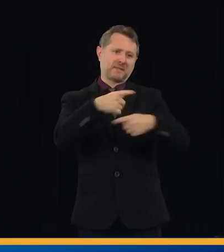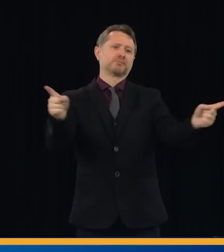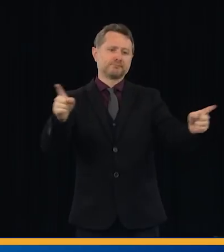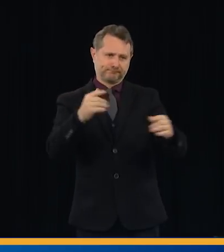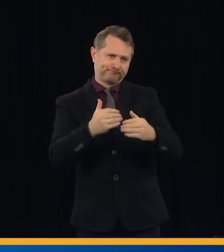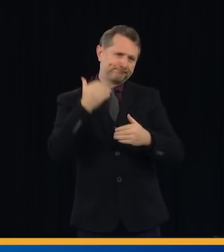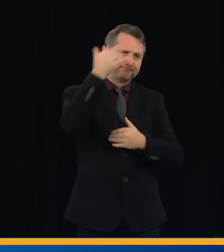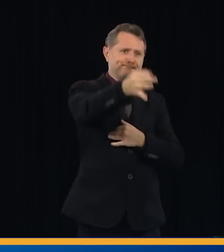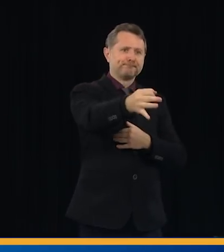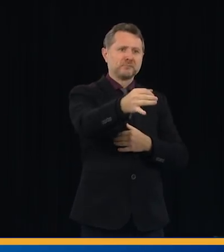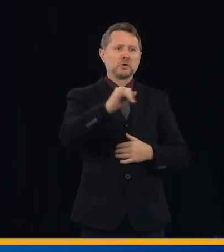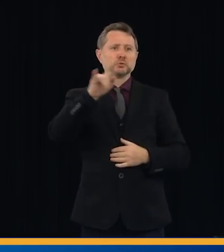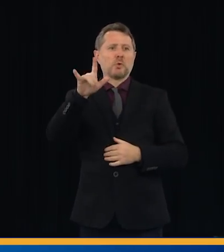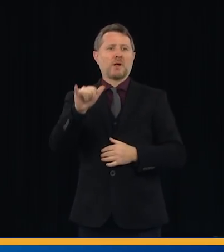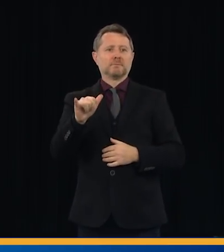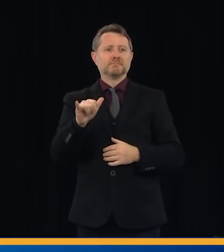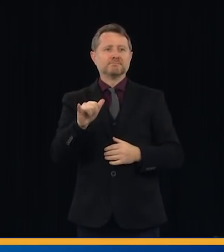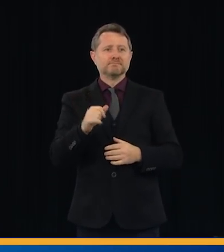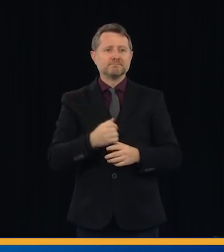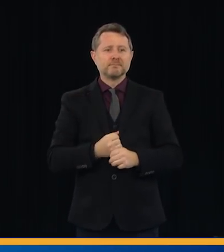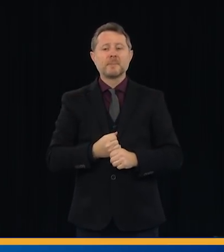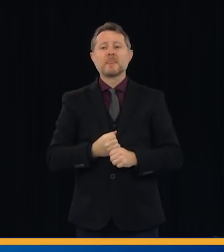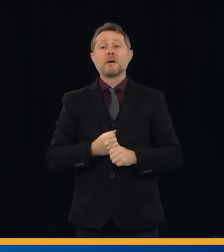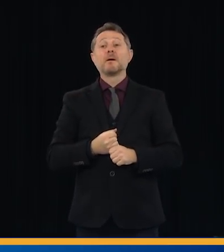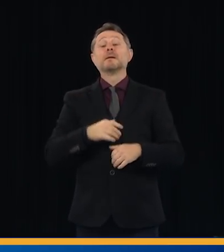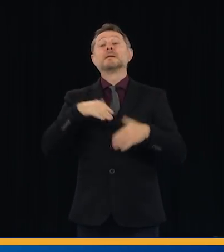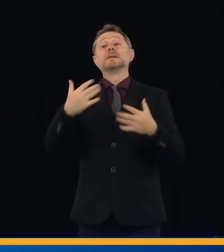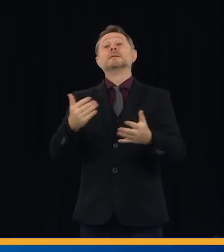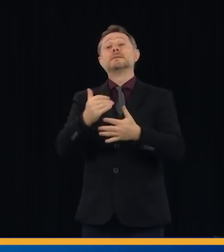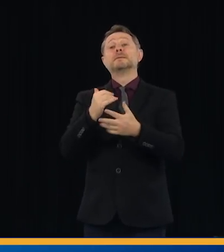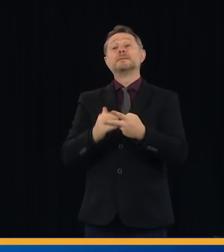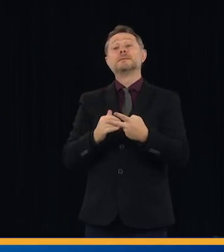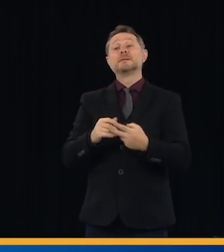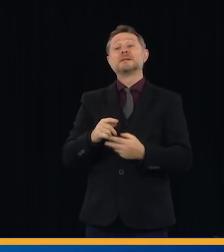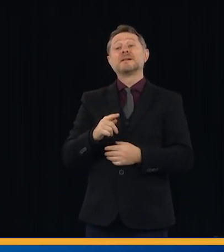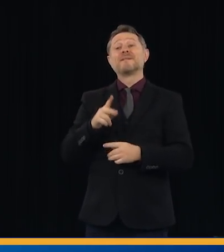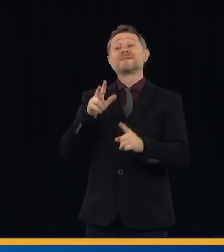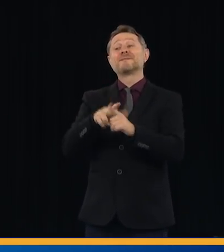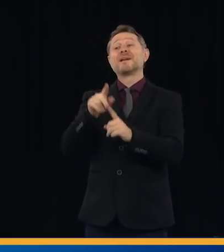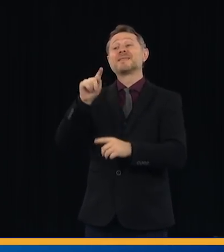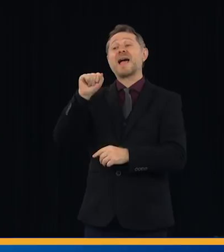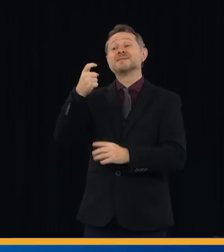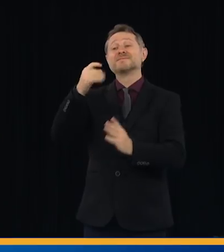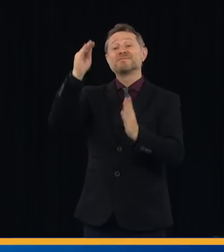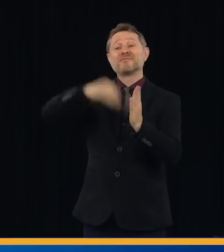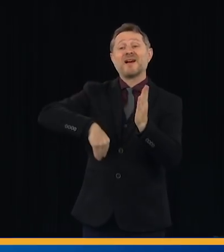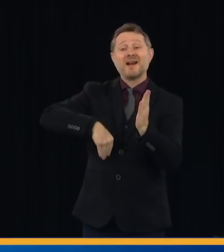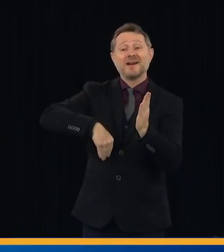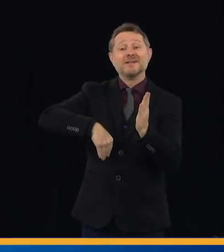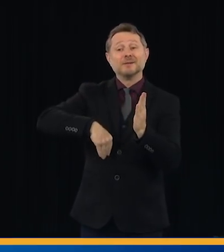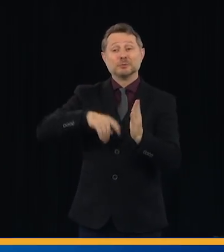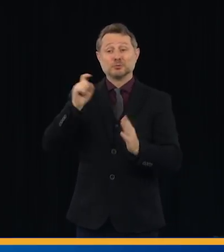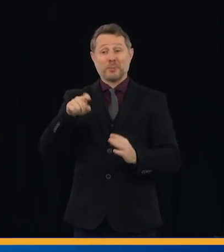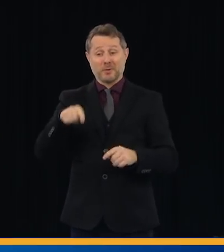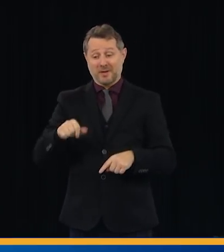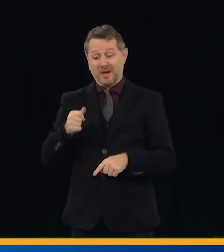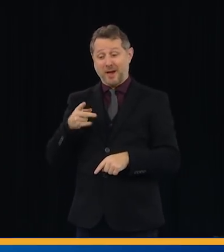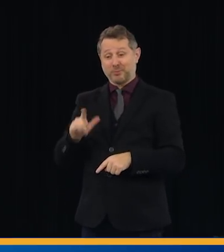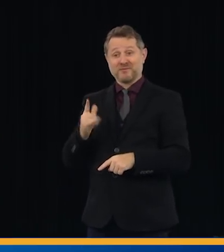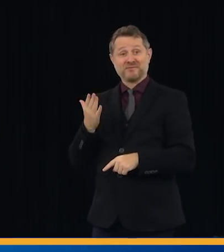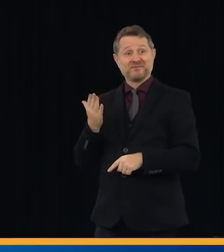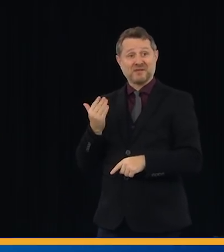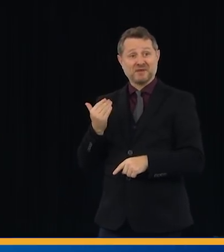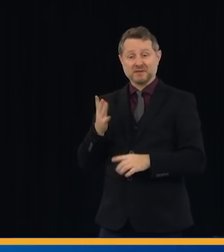are also extending the tax filing deadline to July 15th. This is good